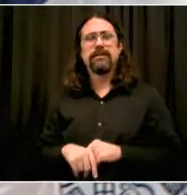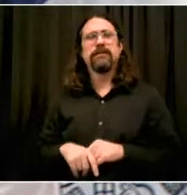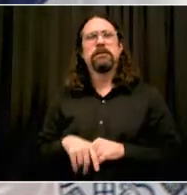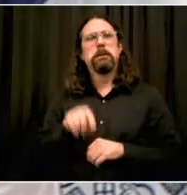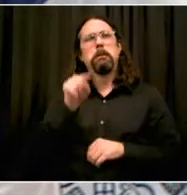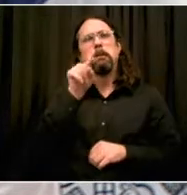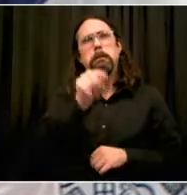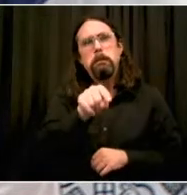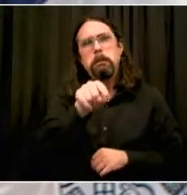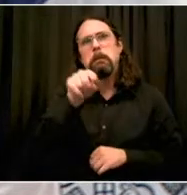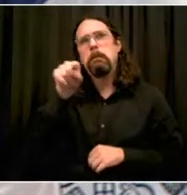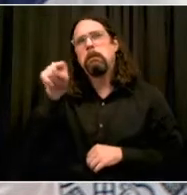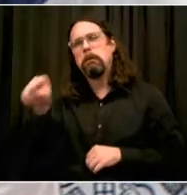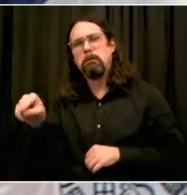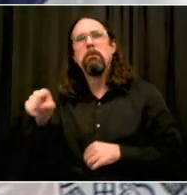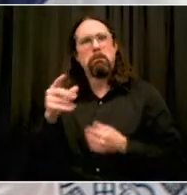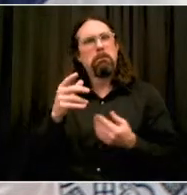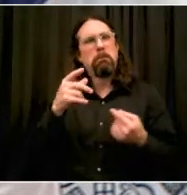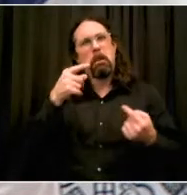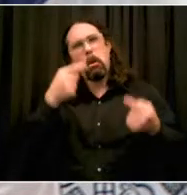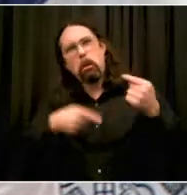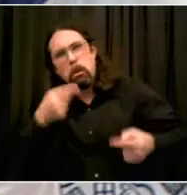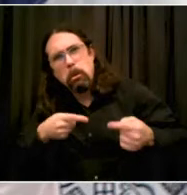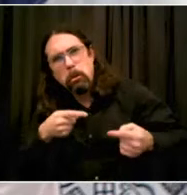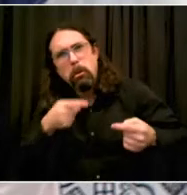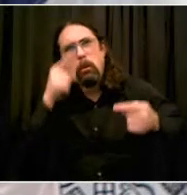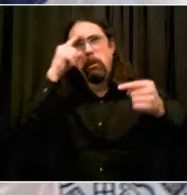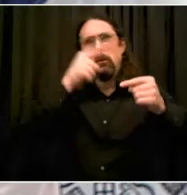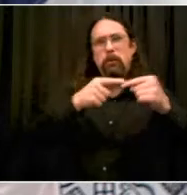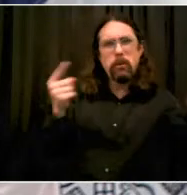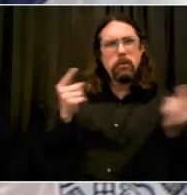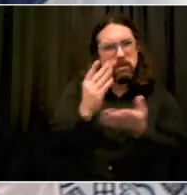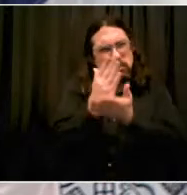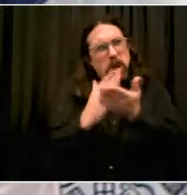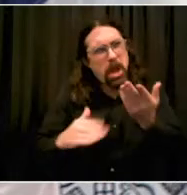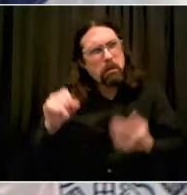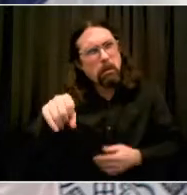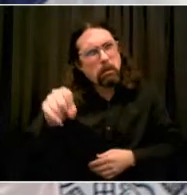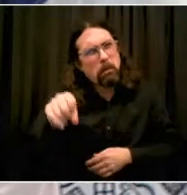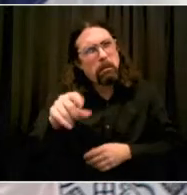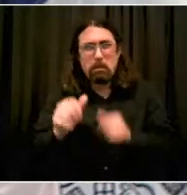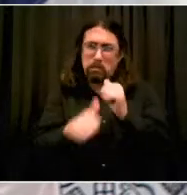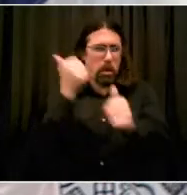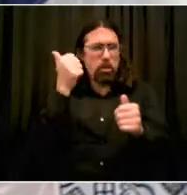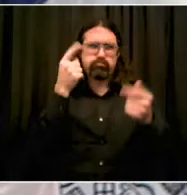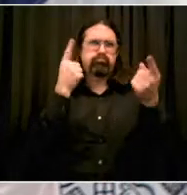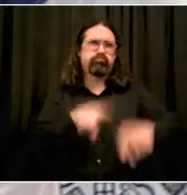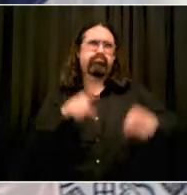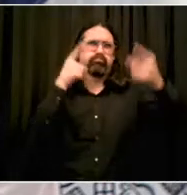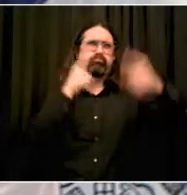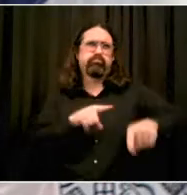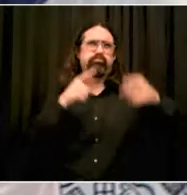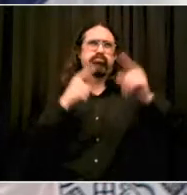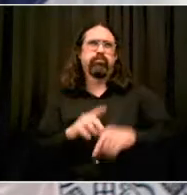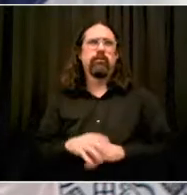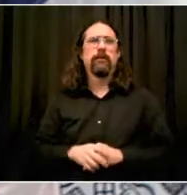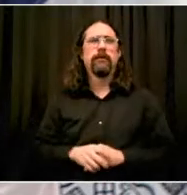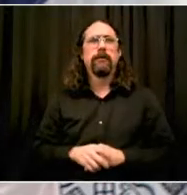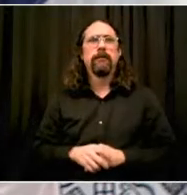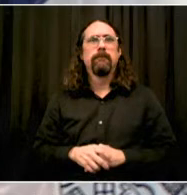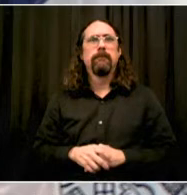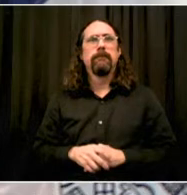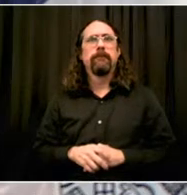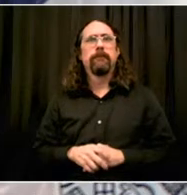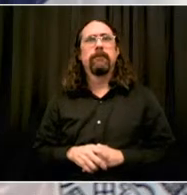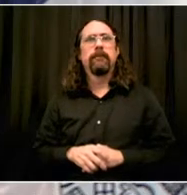driven? Yes. Compared to a lot of other places in the country, extremely data and science driven. Have we consistently got to the